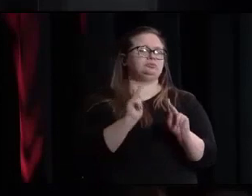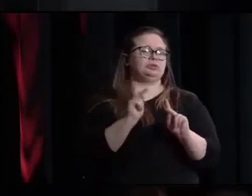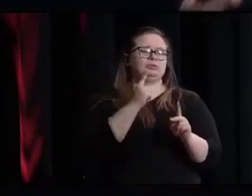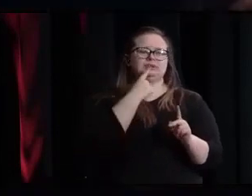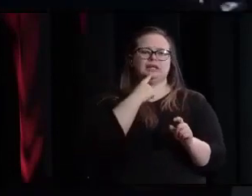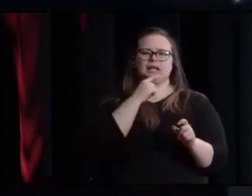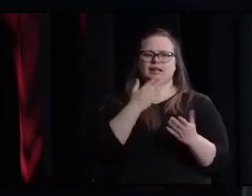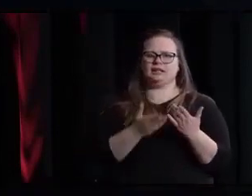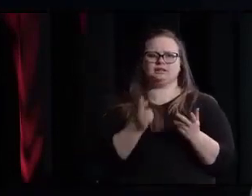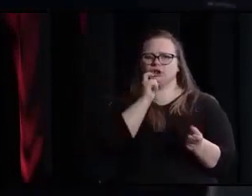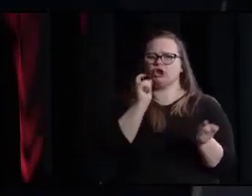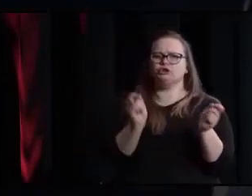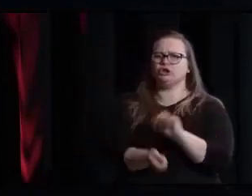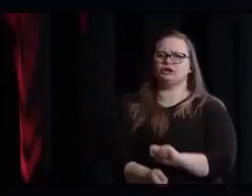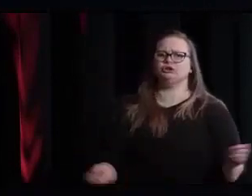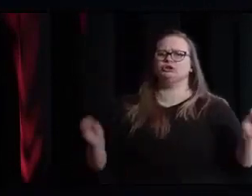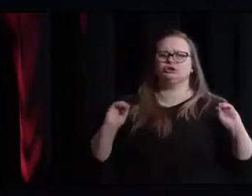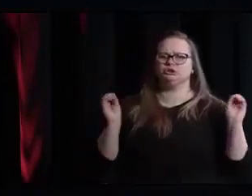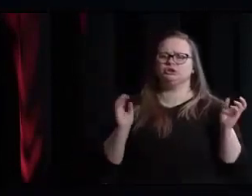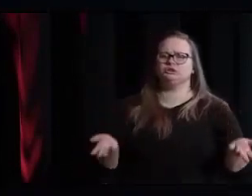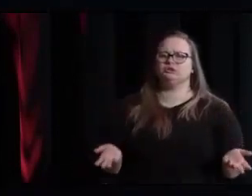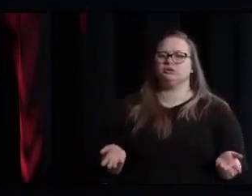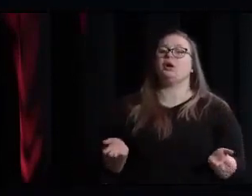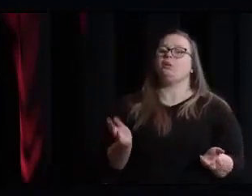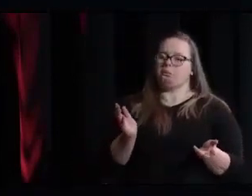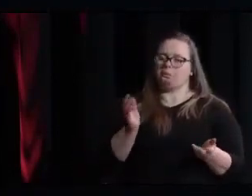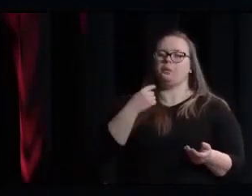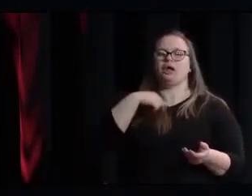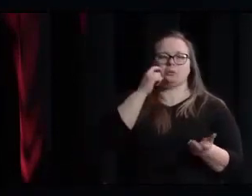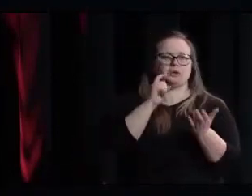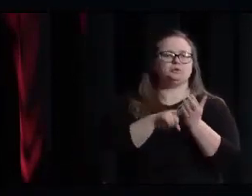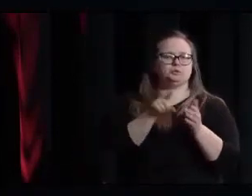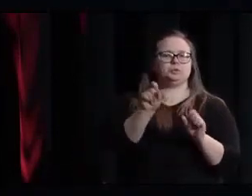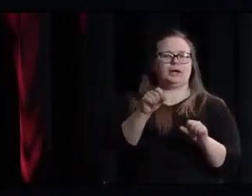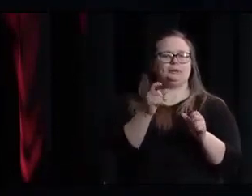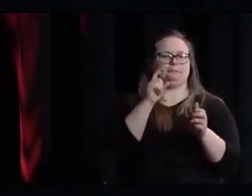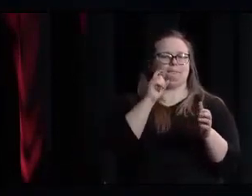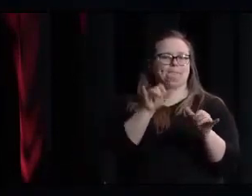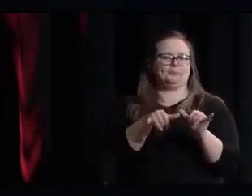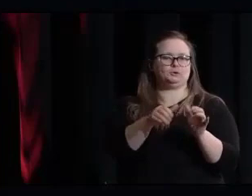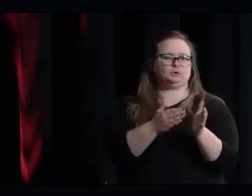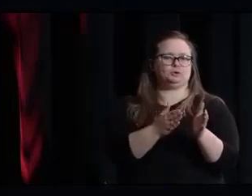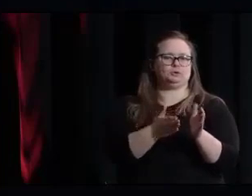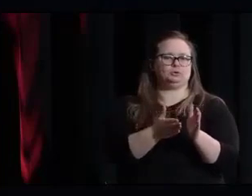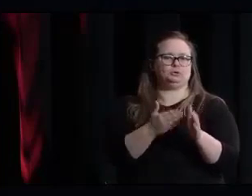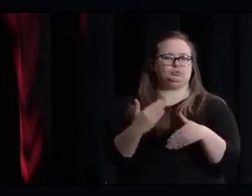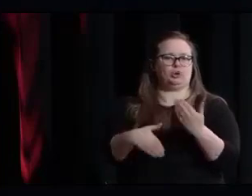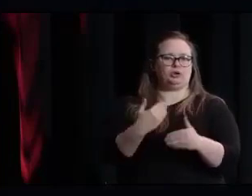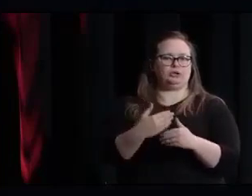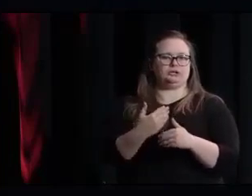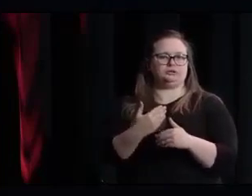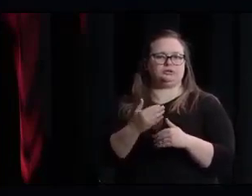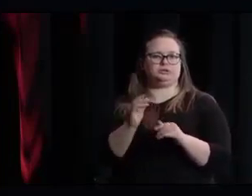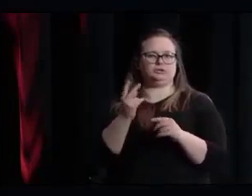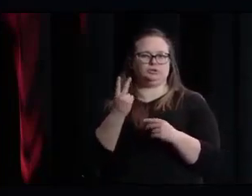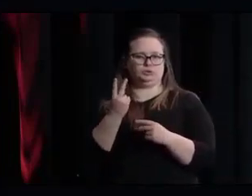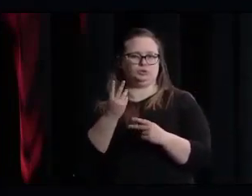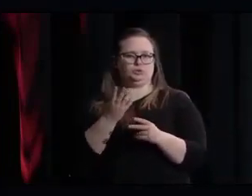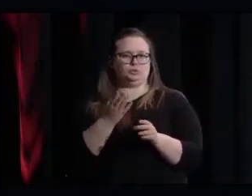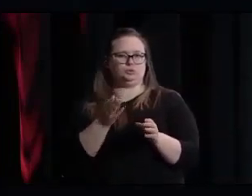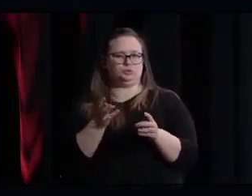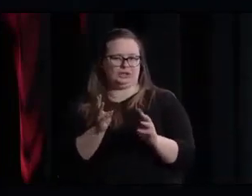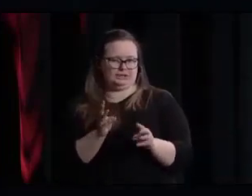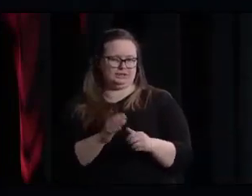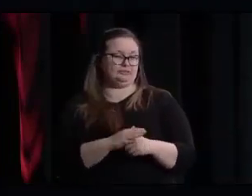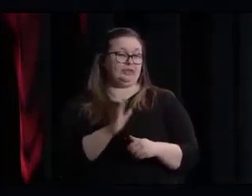not changing. And I recognize that you can measure progress in 2 ways. What happened in the past compared to